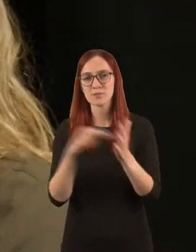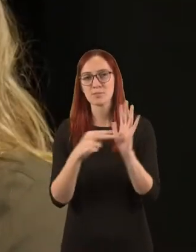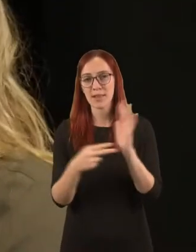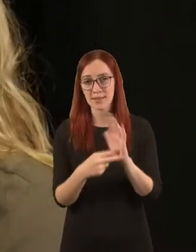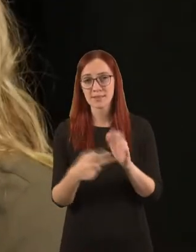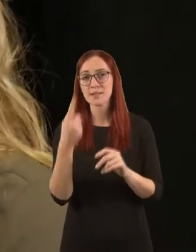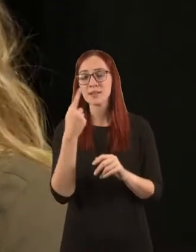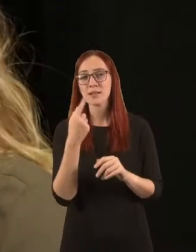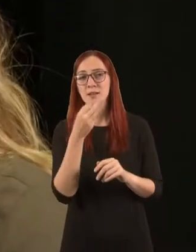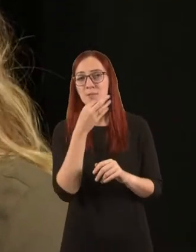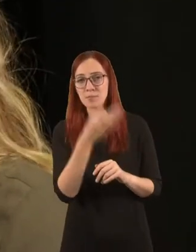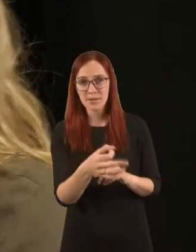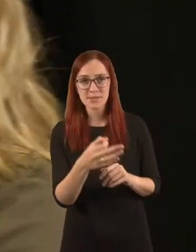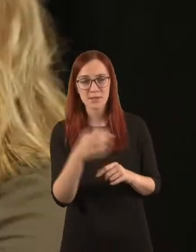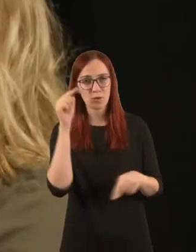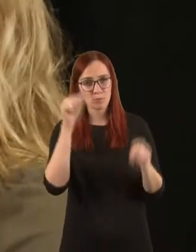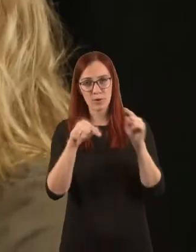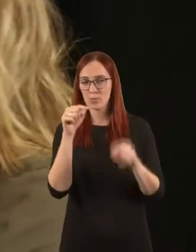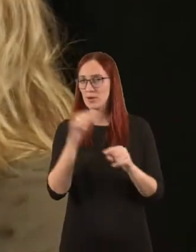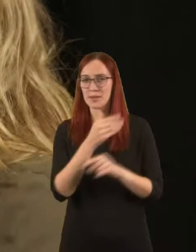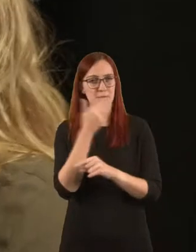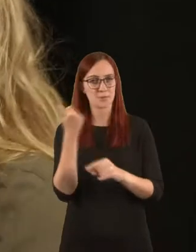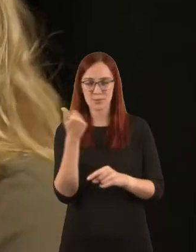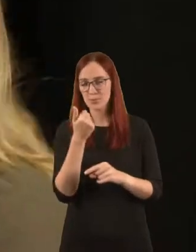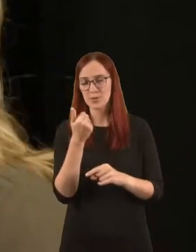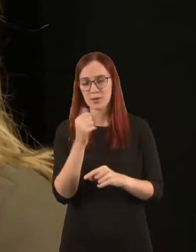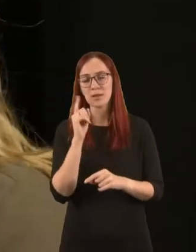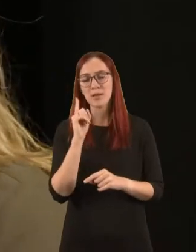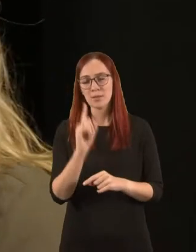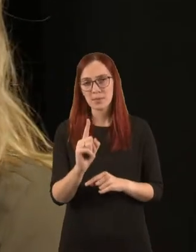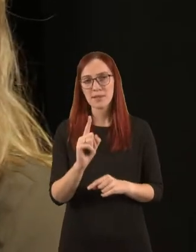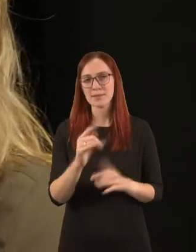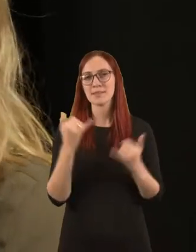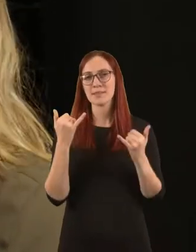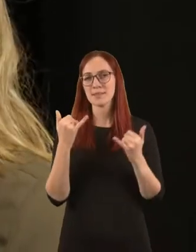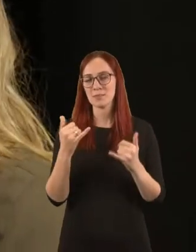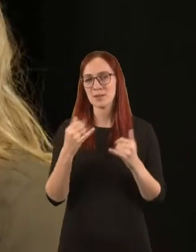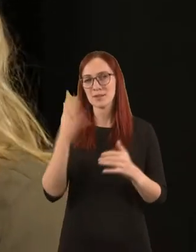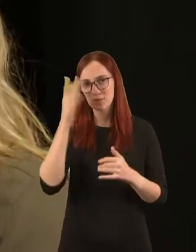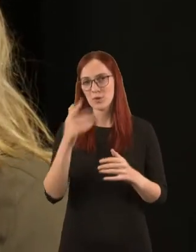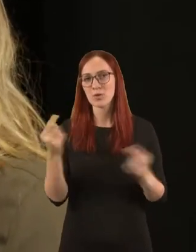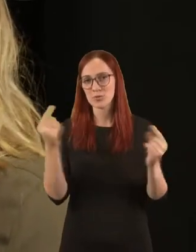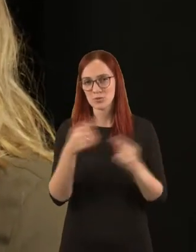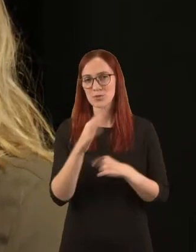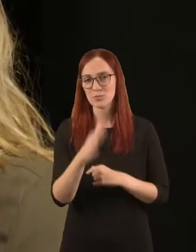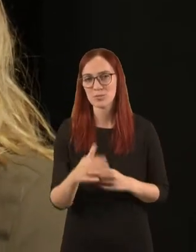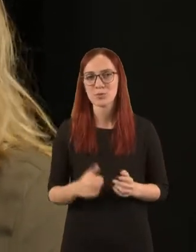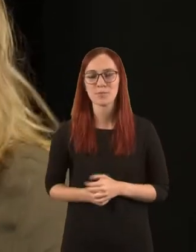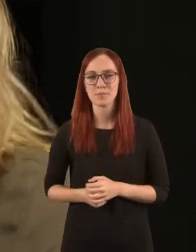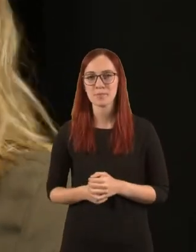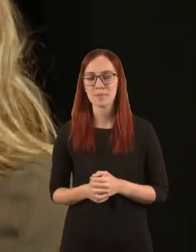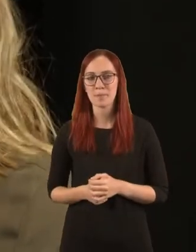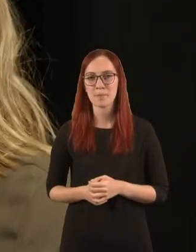we were deliberating climate change plan, and I said one phrase that